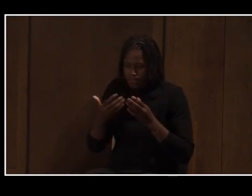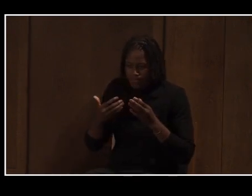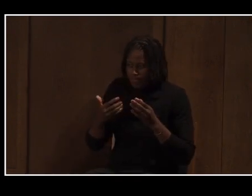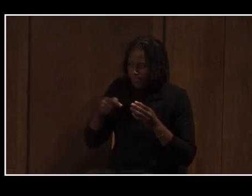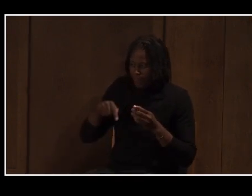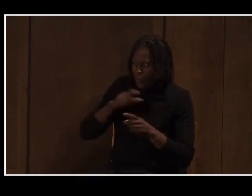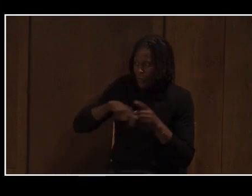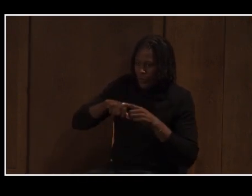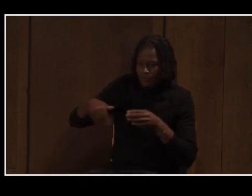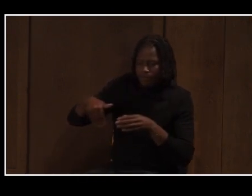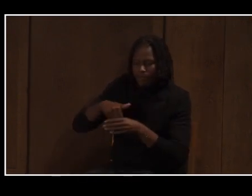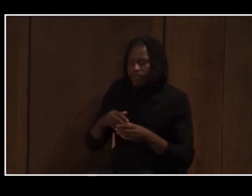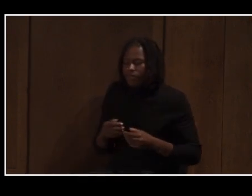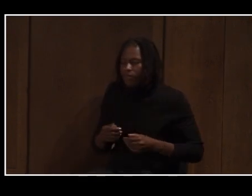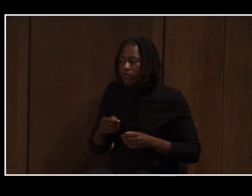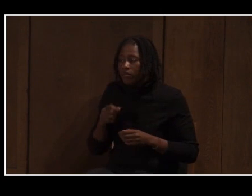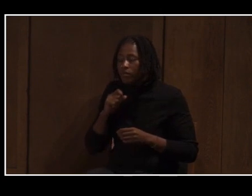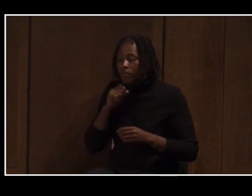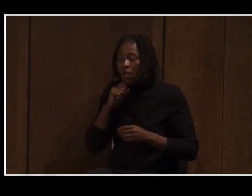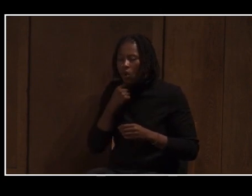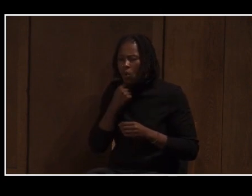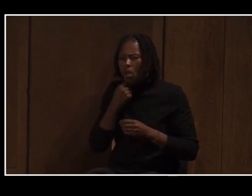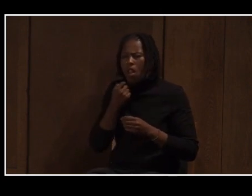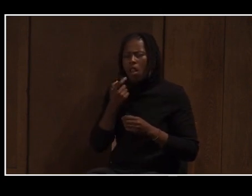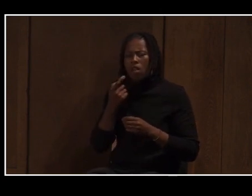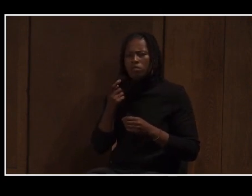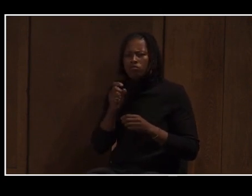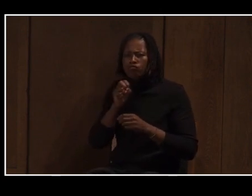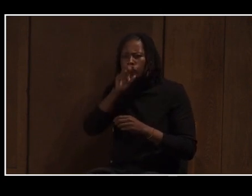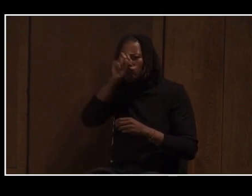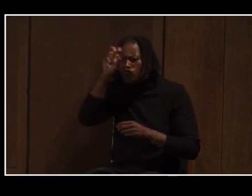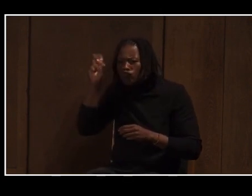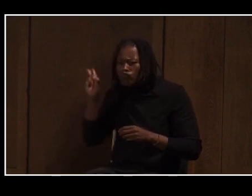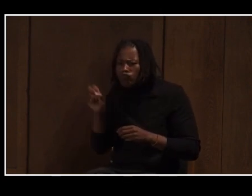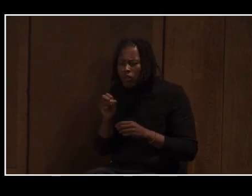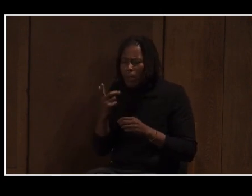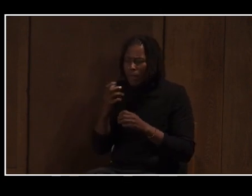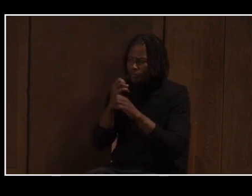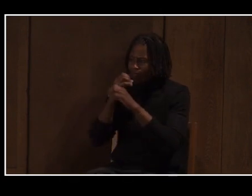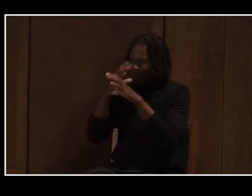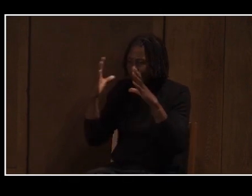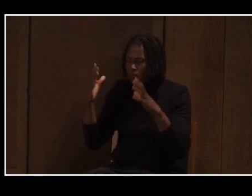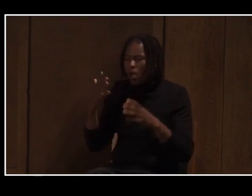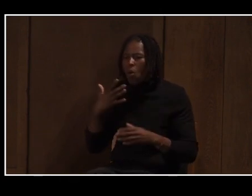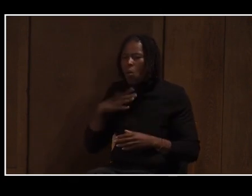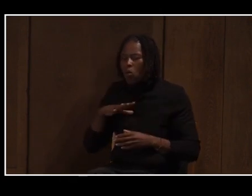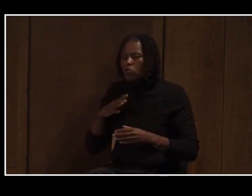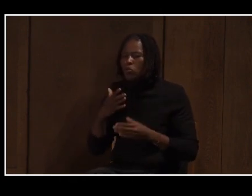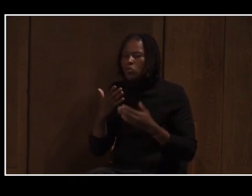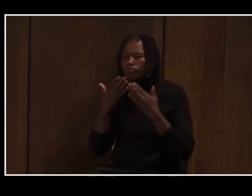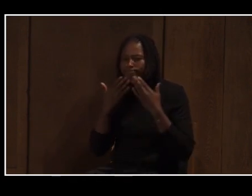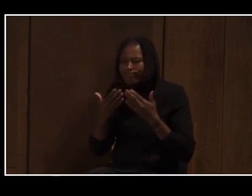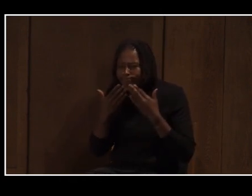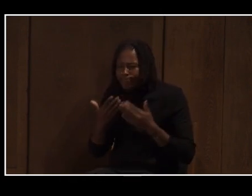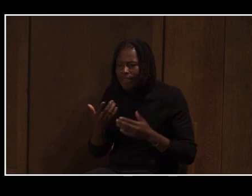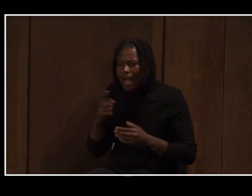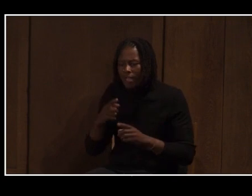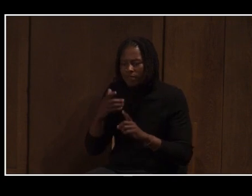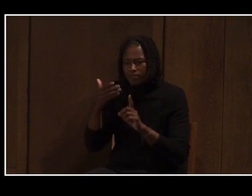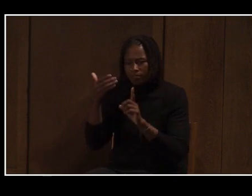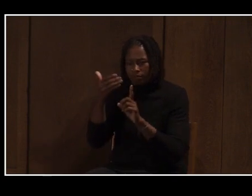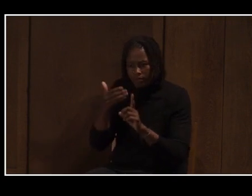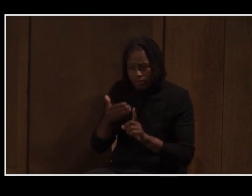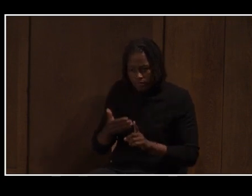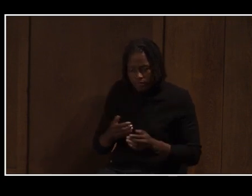I travel with you across the terrain of imagination, I need to offer gratitude and acknowledgements and some other stuff. Because,